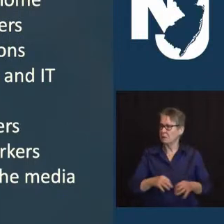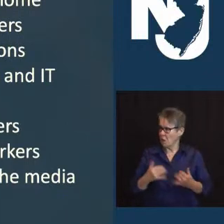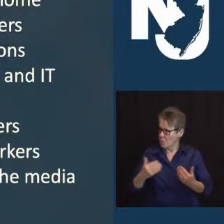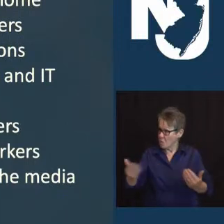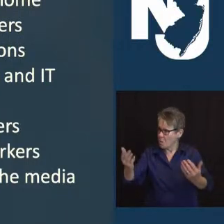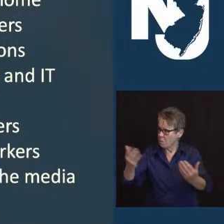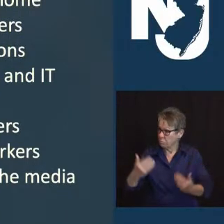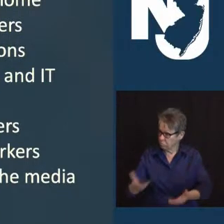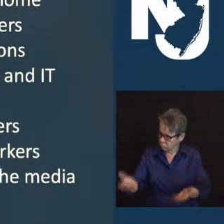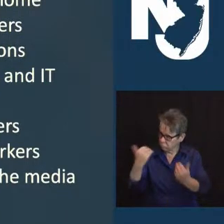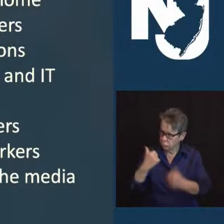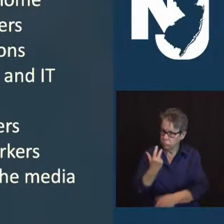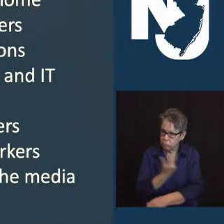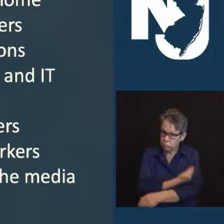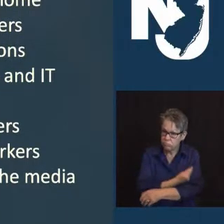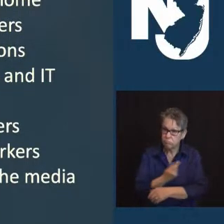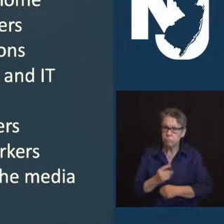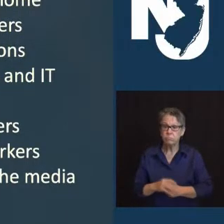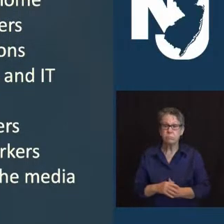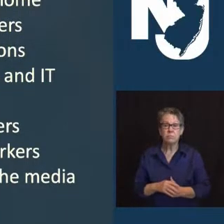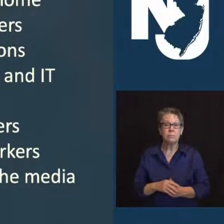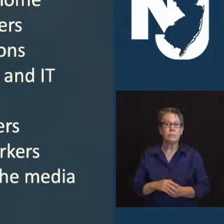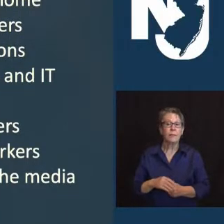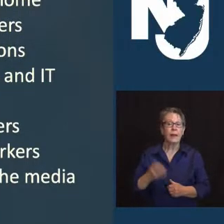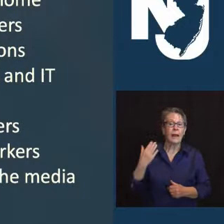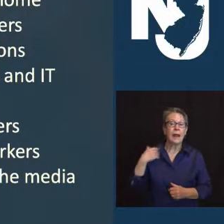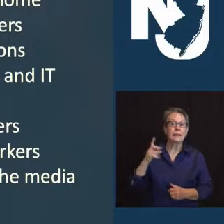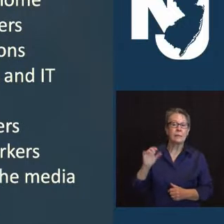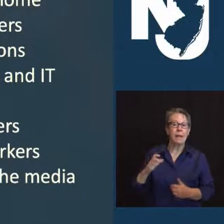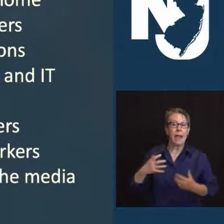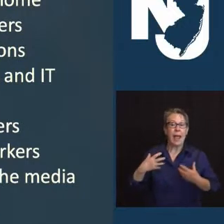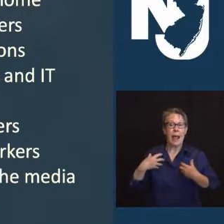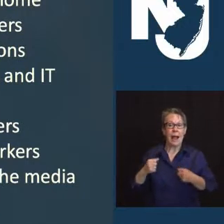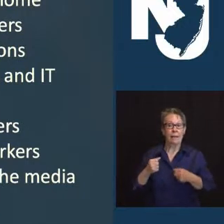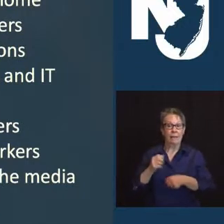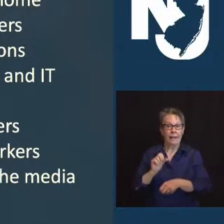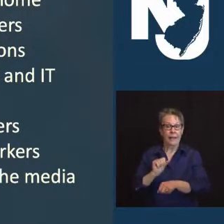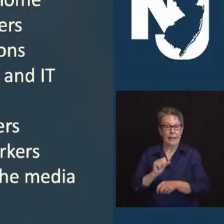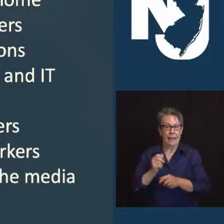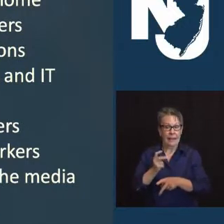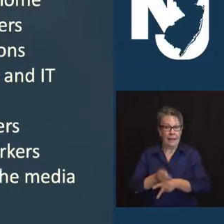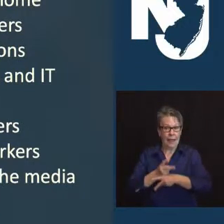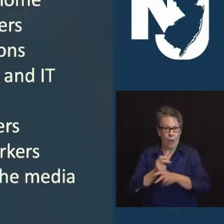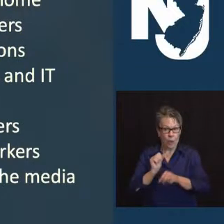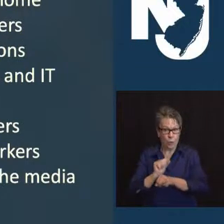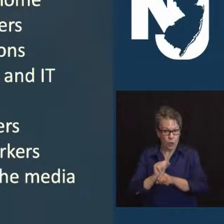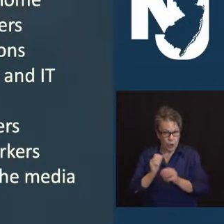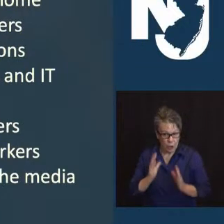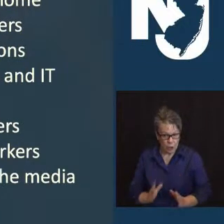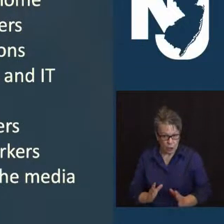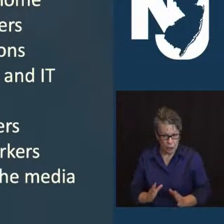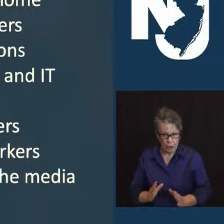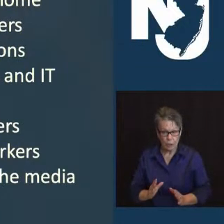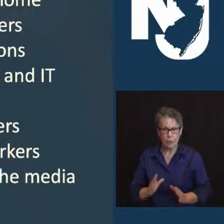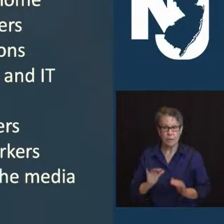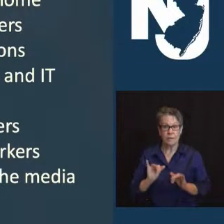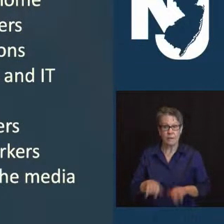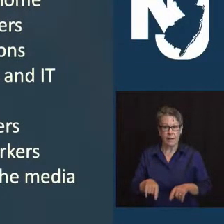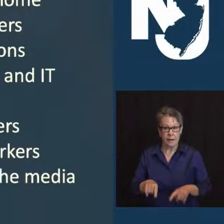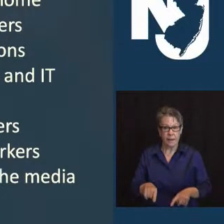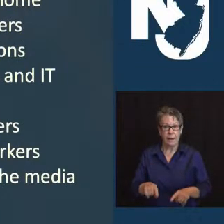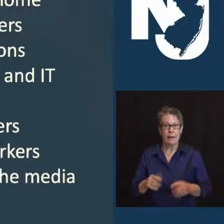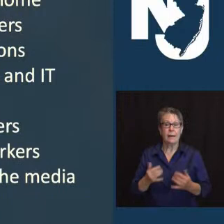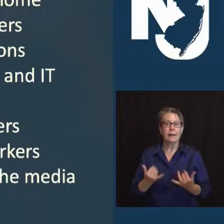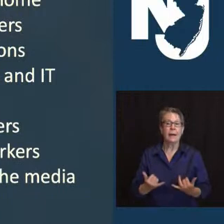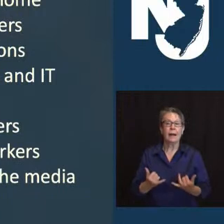December. Within communities, skepticism starts at a higher level than where it shakes out. We